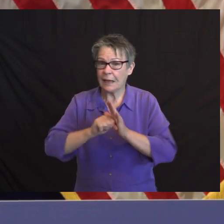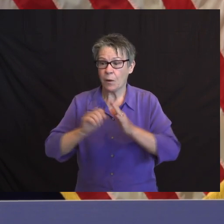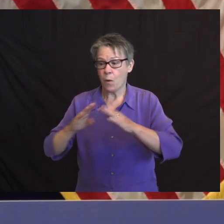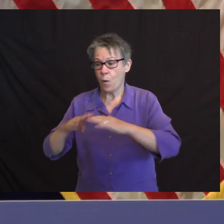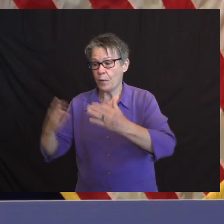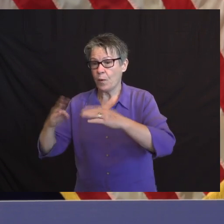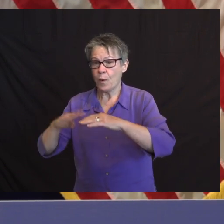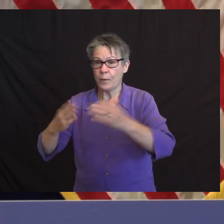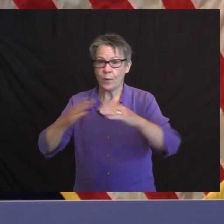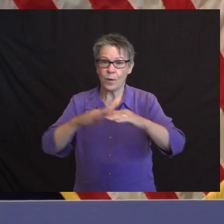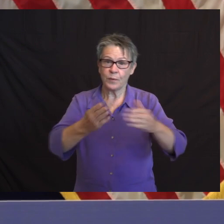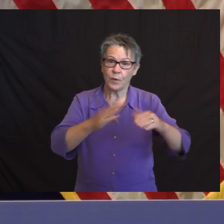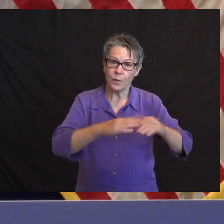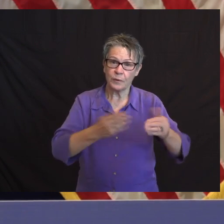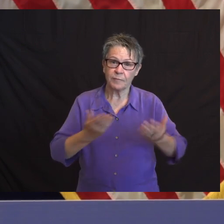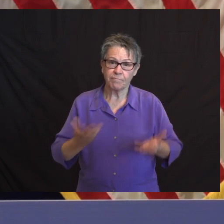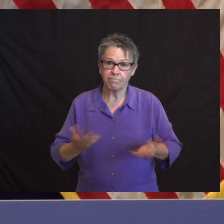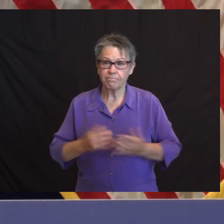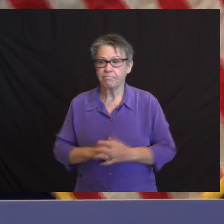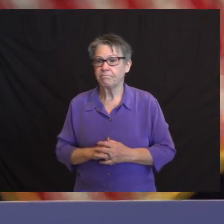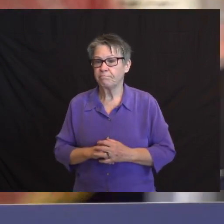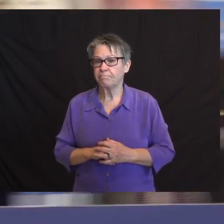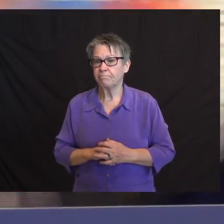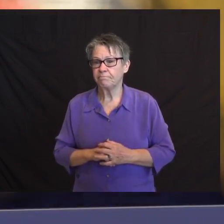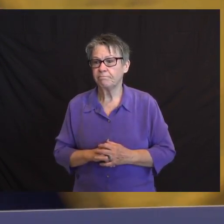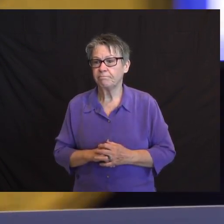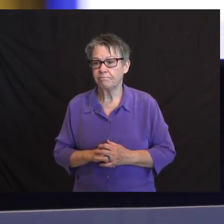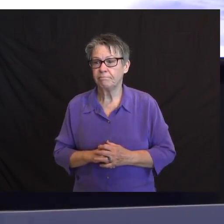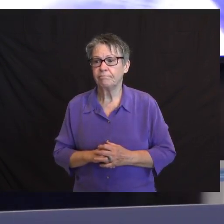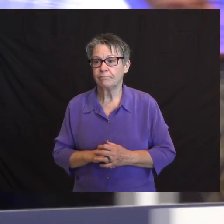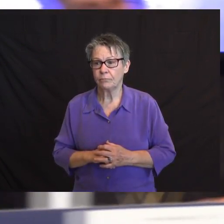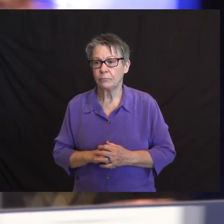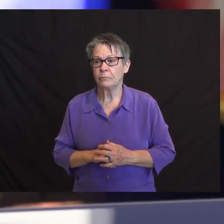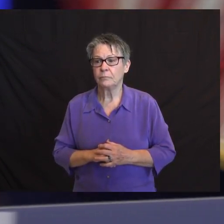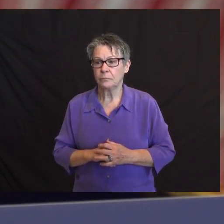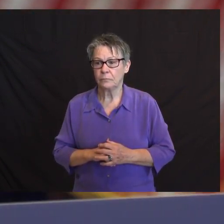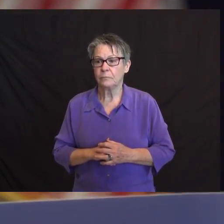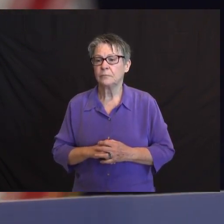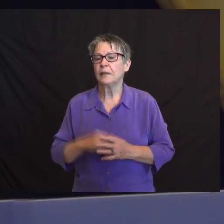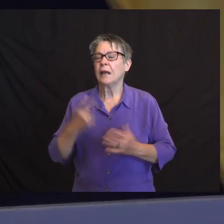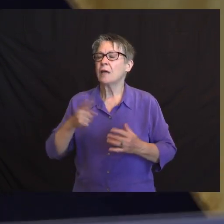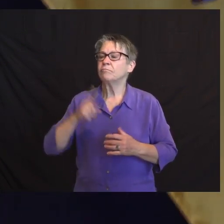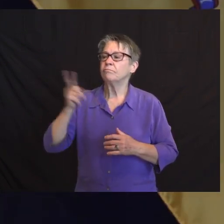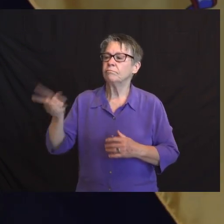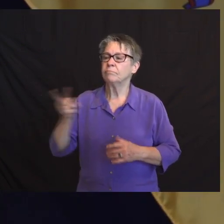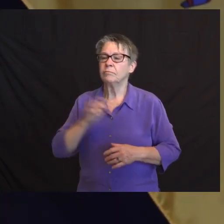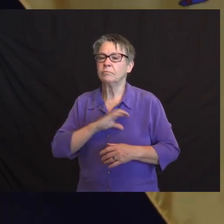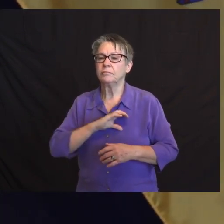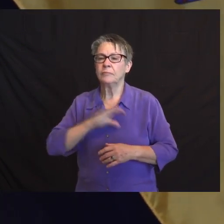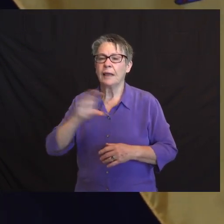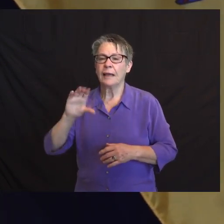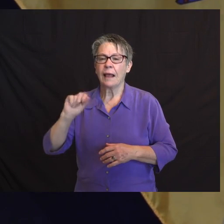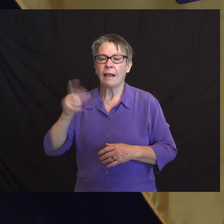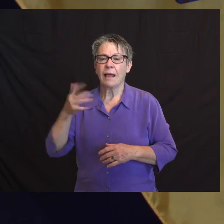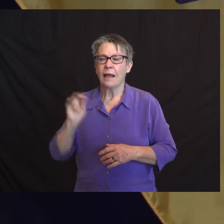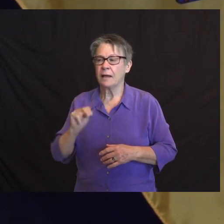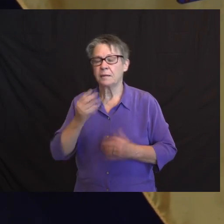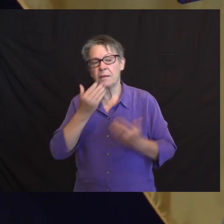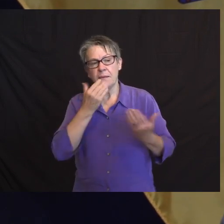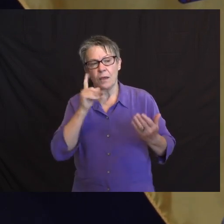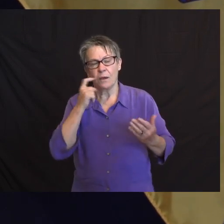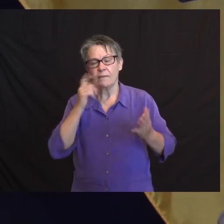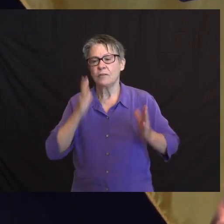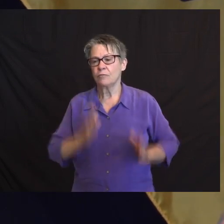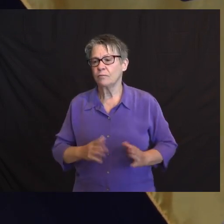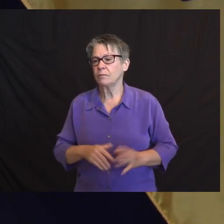as it does. Any updates on any of the above? Thank you. Thank you, Governor. Good afternoon. On the compliance over the weekend,